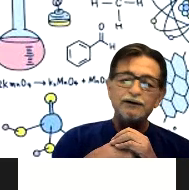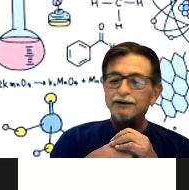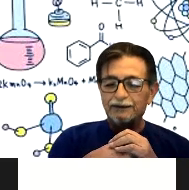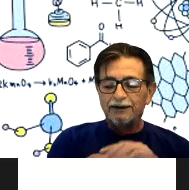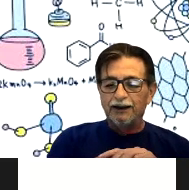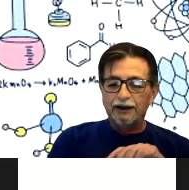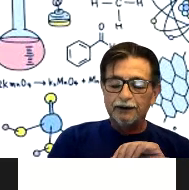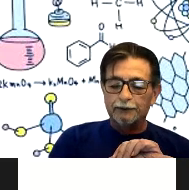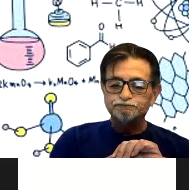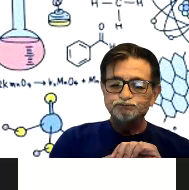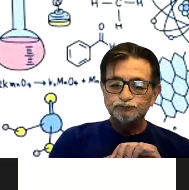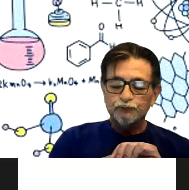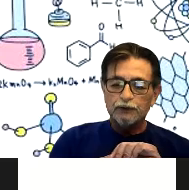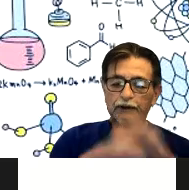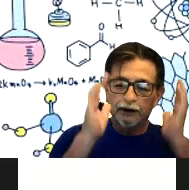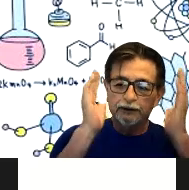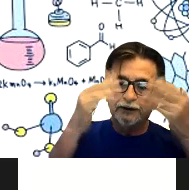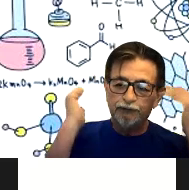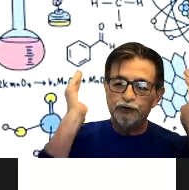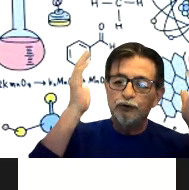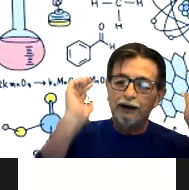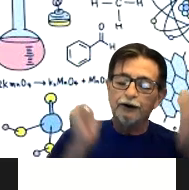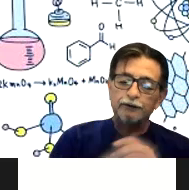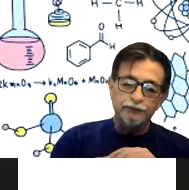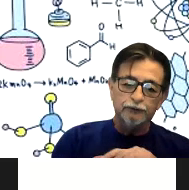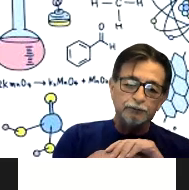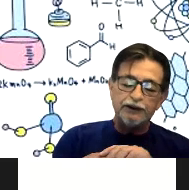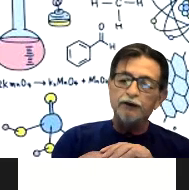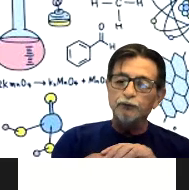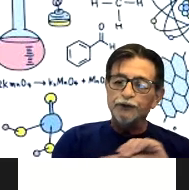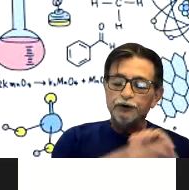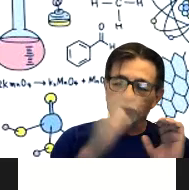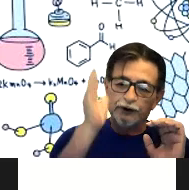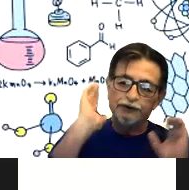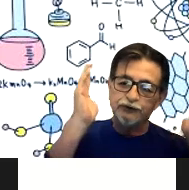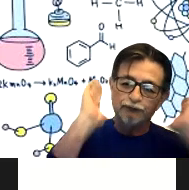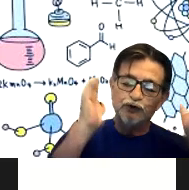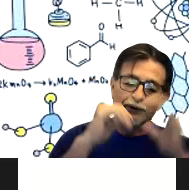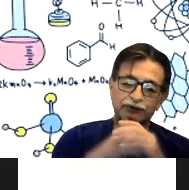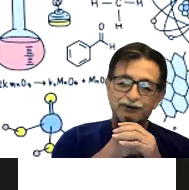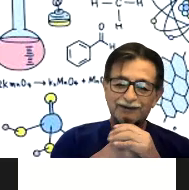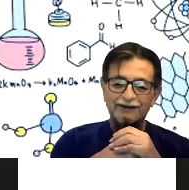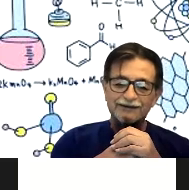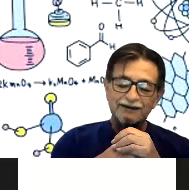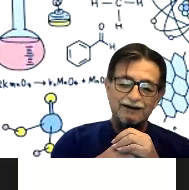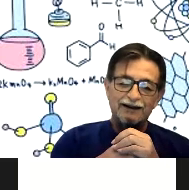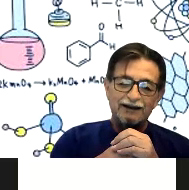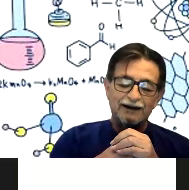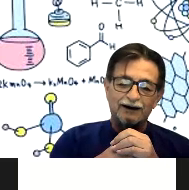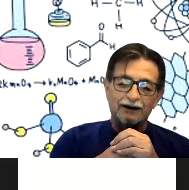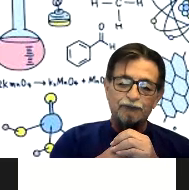tissue and kind of give you a new layer. So be careful of that. You don't want to dissolve too much,